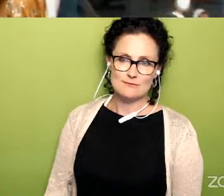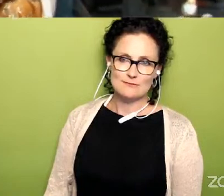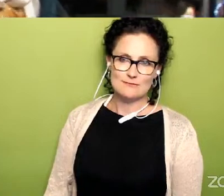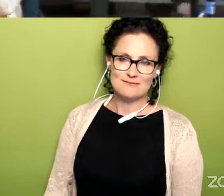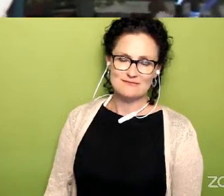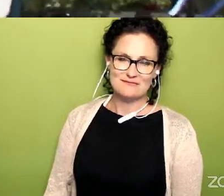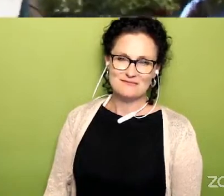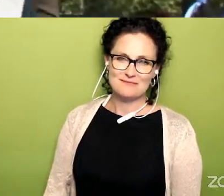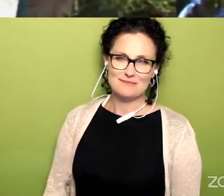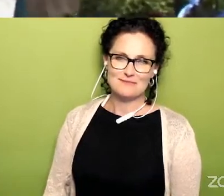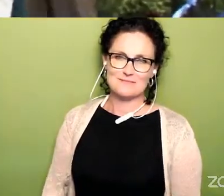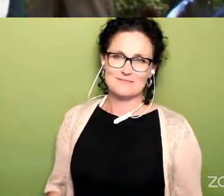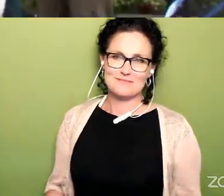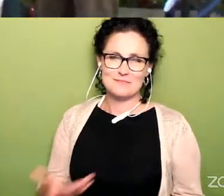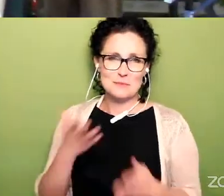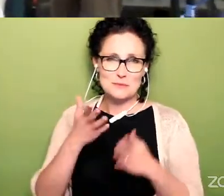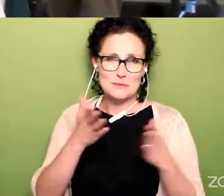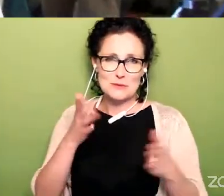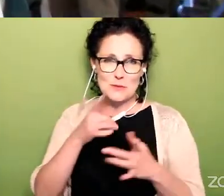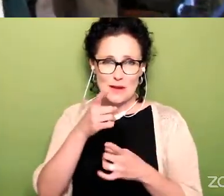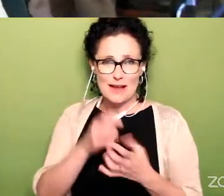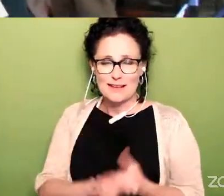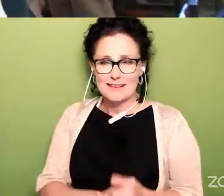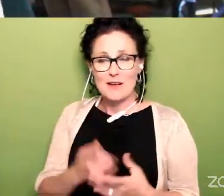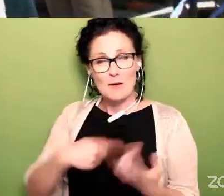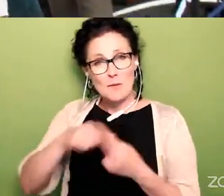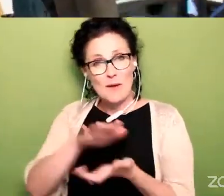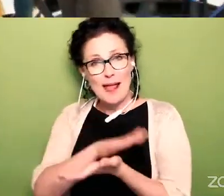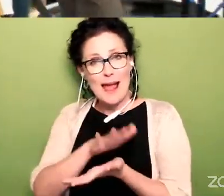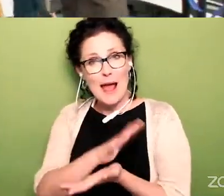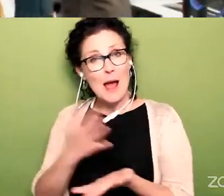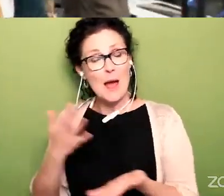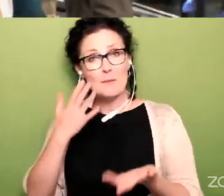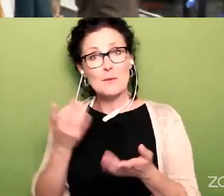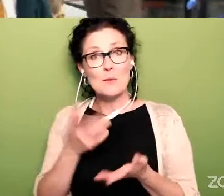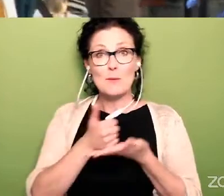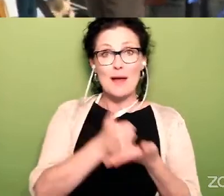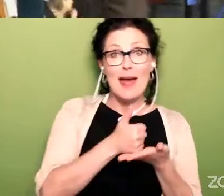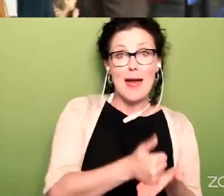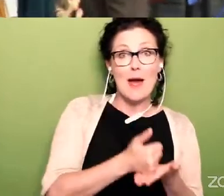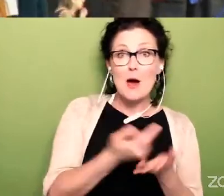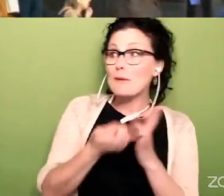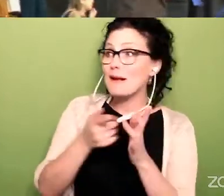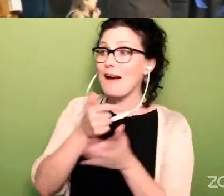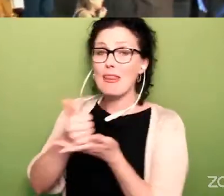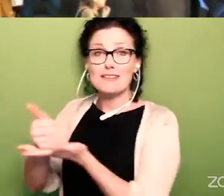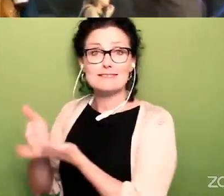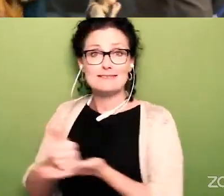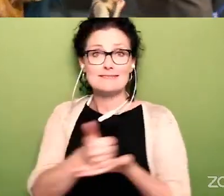Oh, we are Mandeep and Balbir.